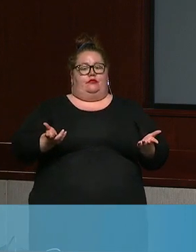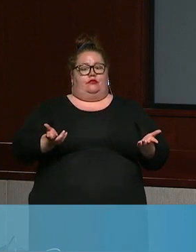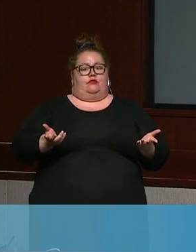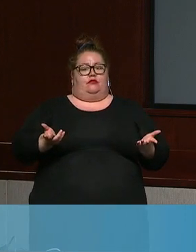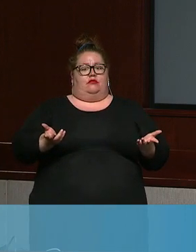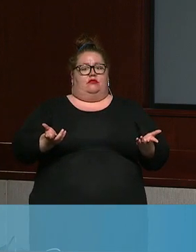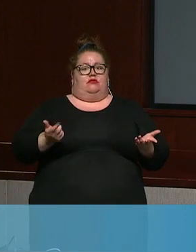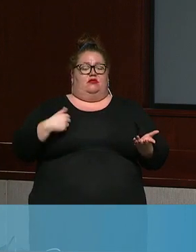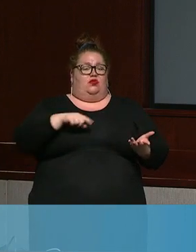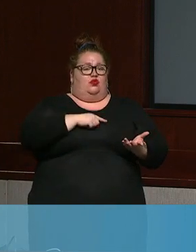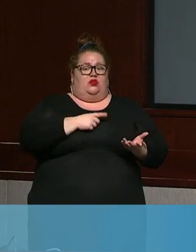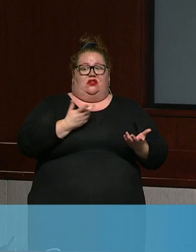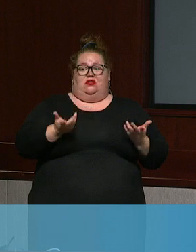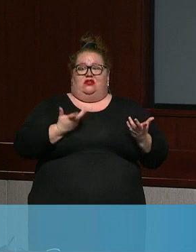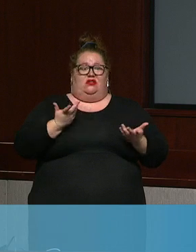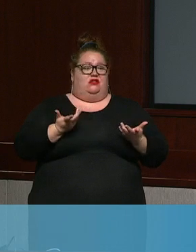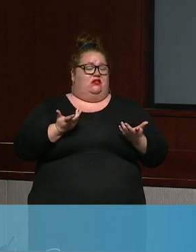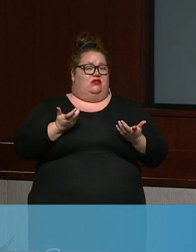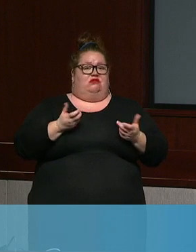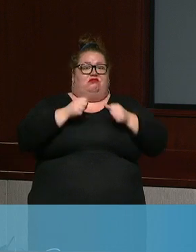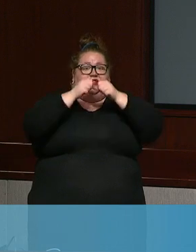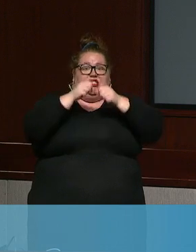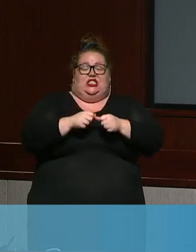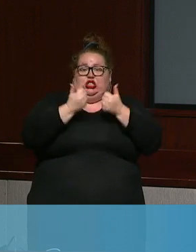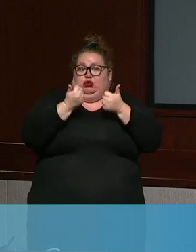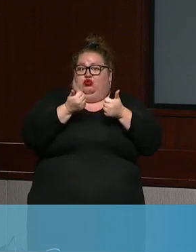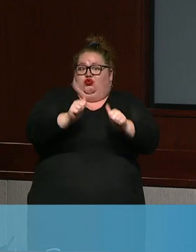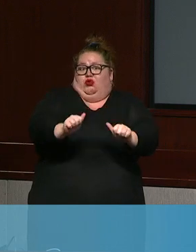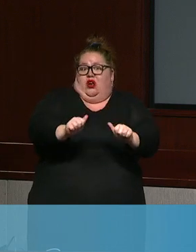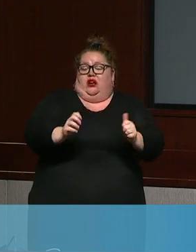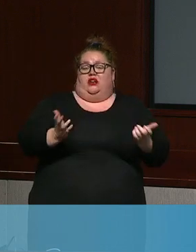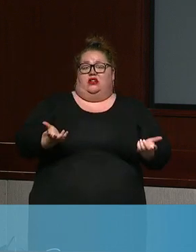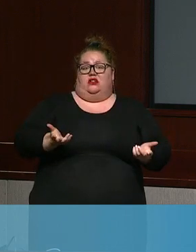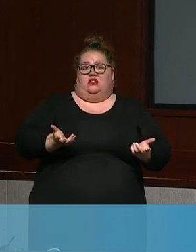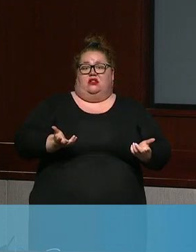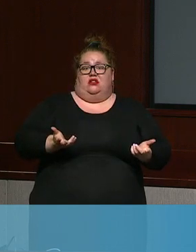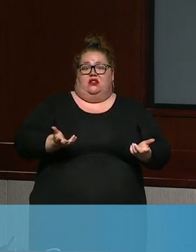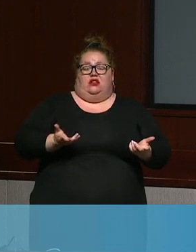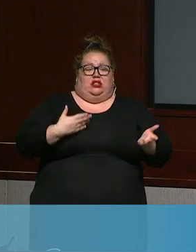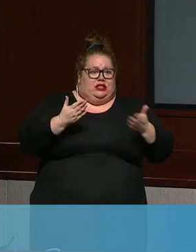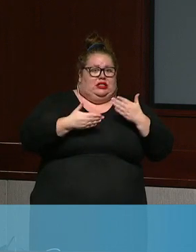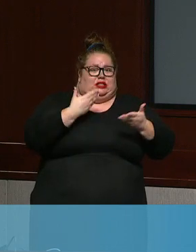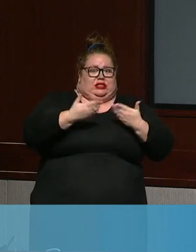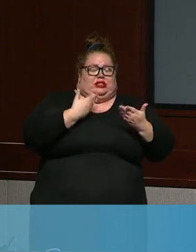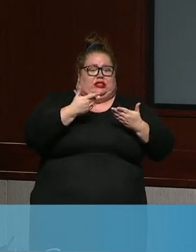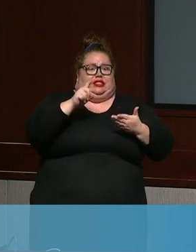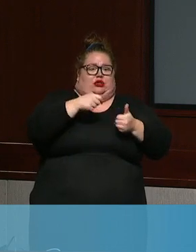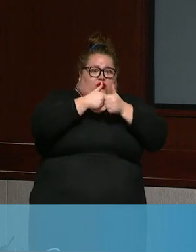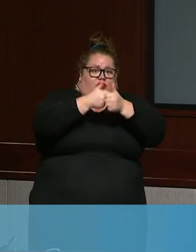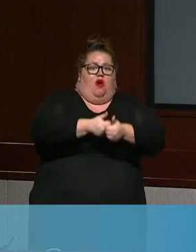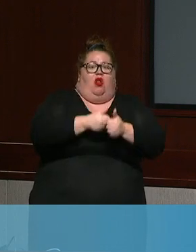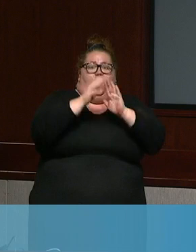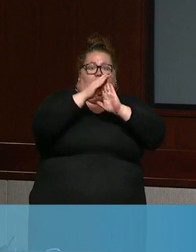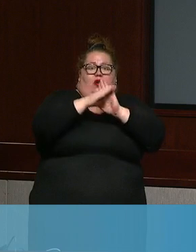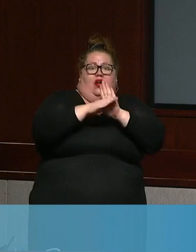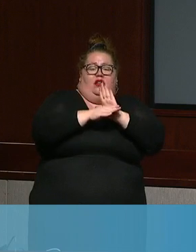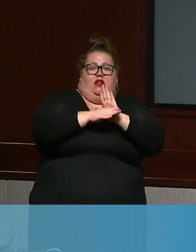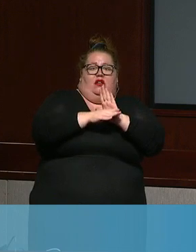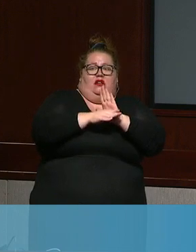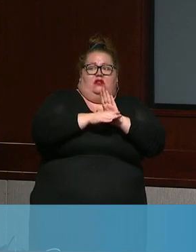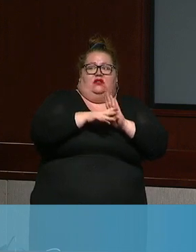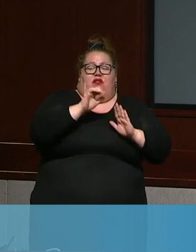we'll do what we can, everything we can, to get them into compliance. And part of that is this